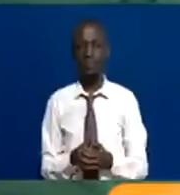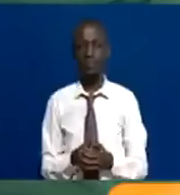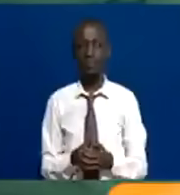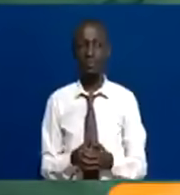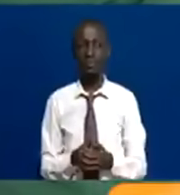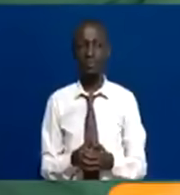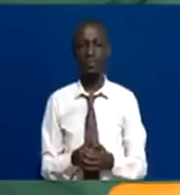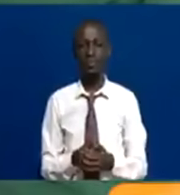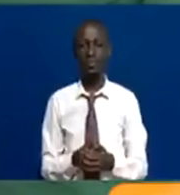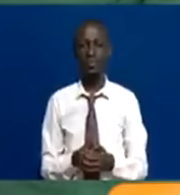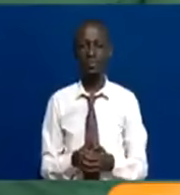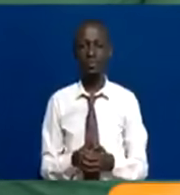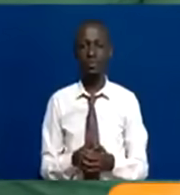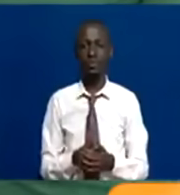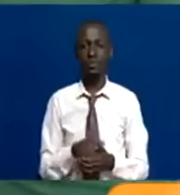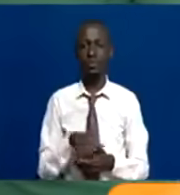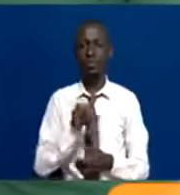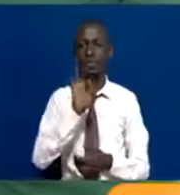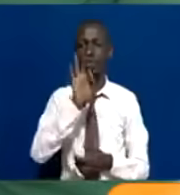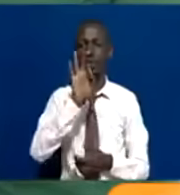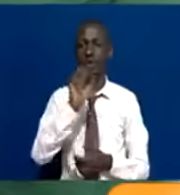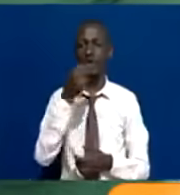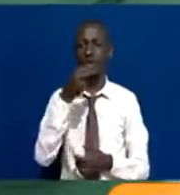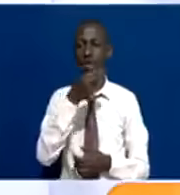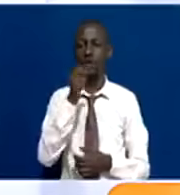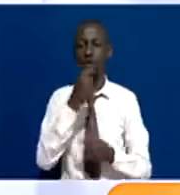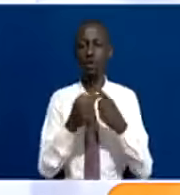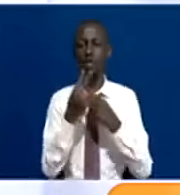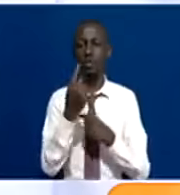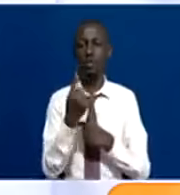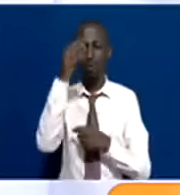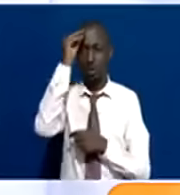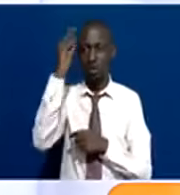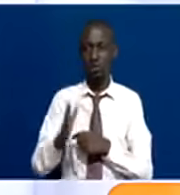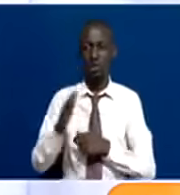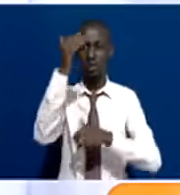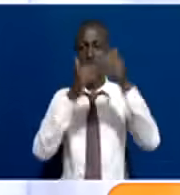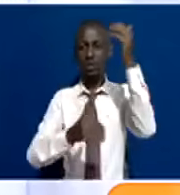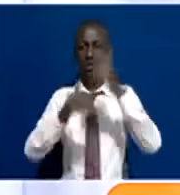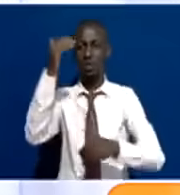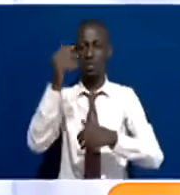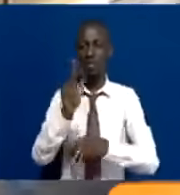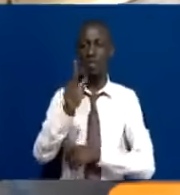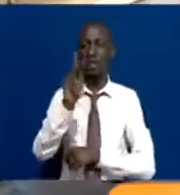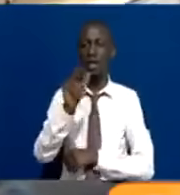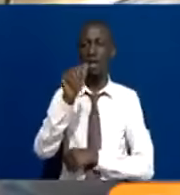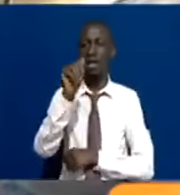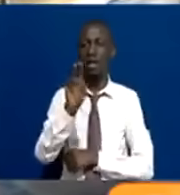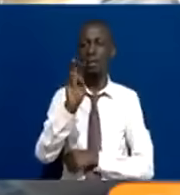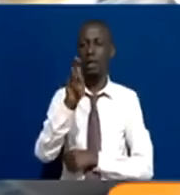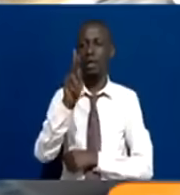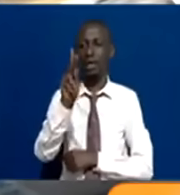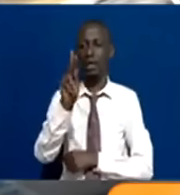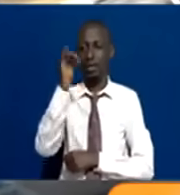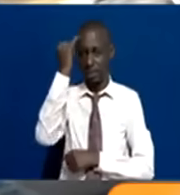Faith Wandia, a 25-year-old student at Kabarak University, is the brain behind this innovation. Her passion for